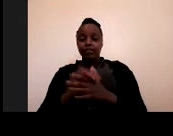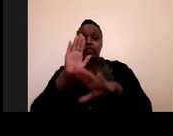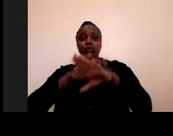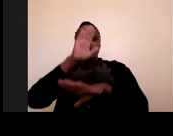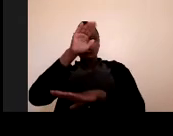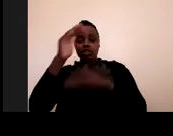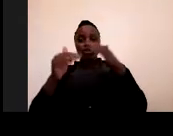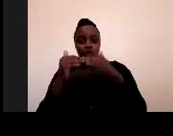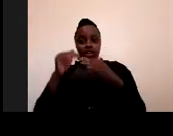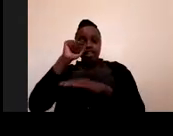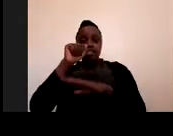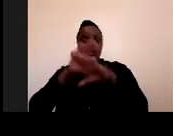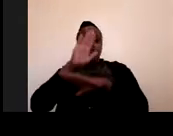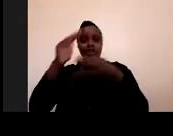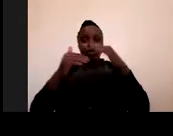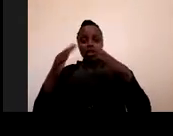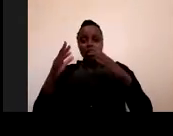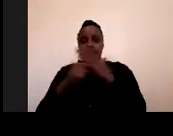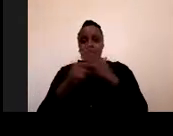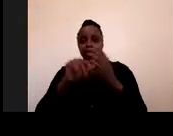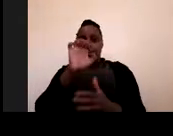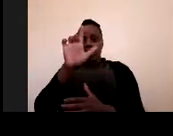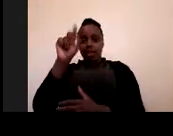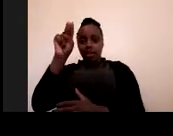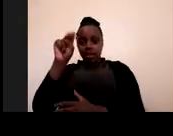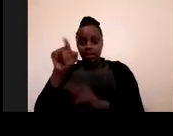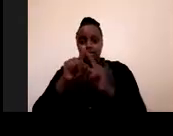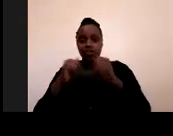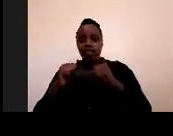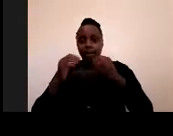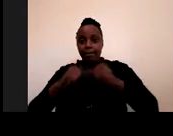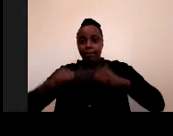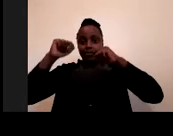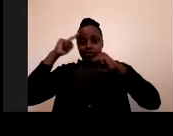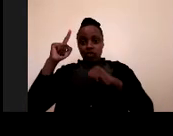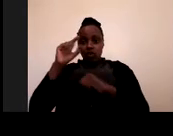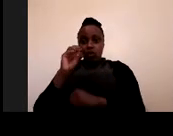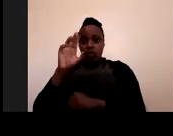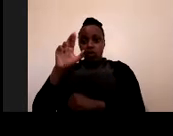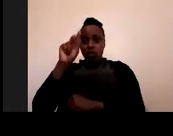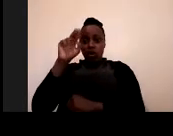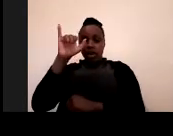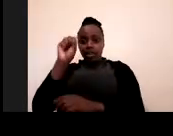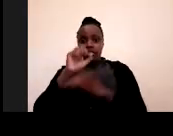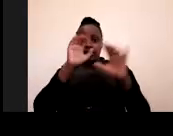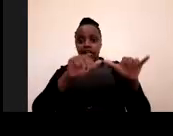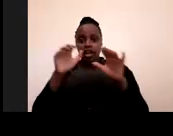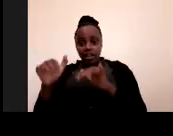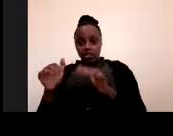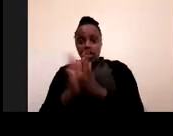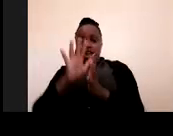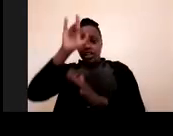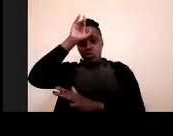good afternoon, yes, to everybody. My name is Elena Panichi, and I'm the head of unit of organics in DG Agriculture and Rural